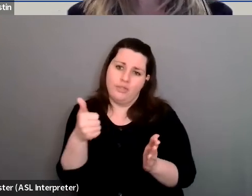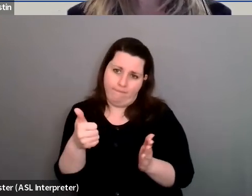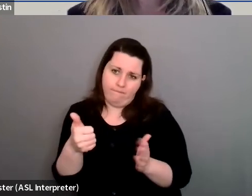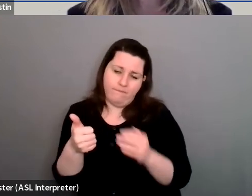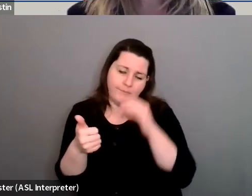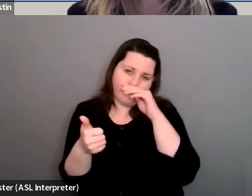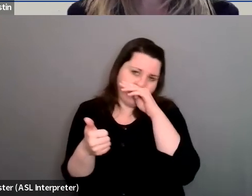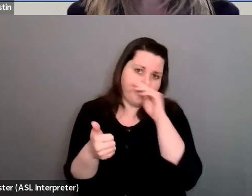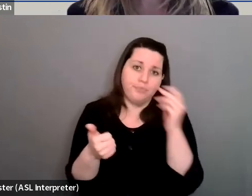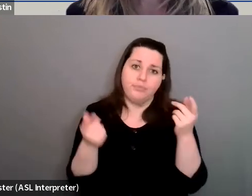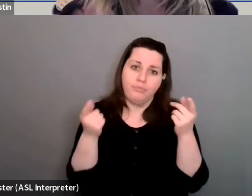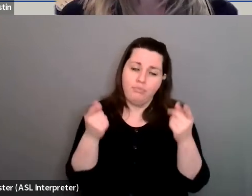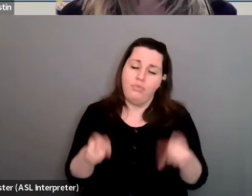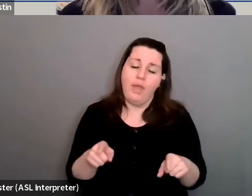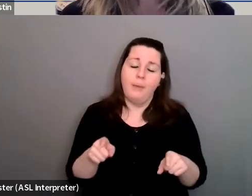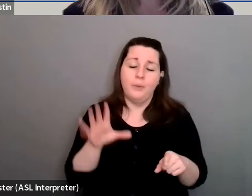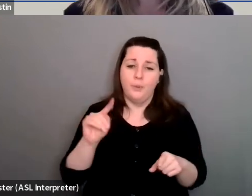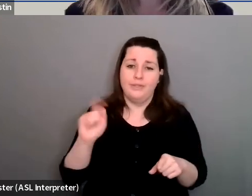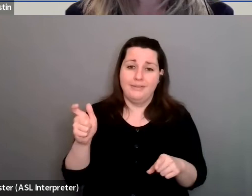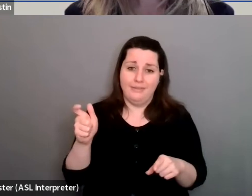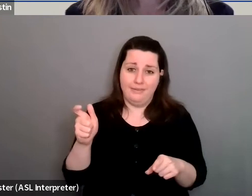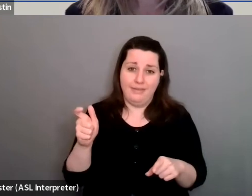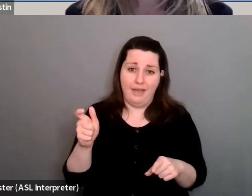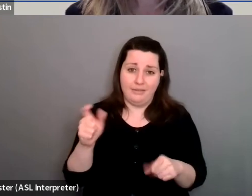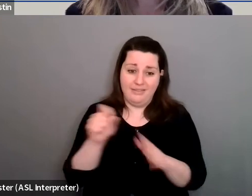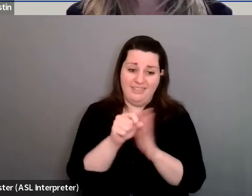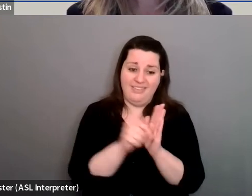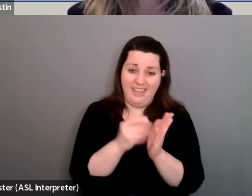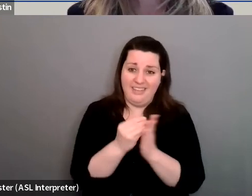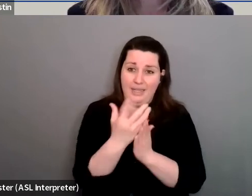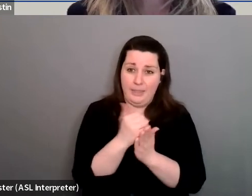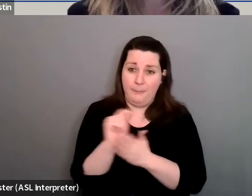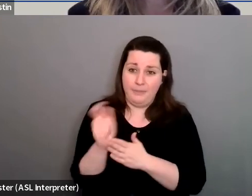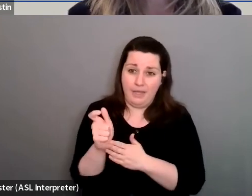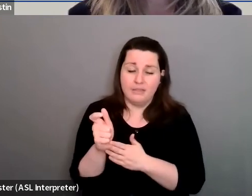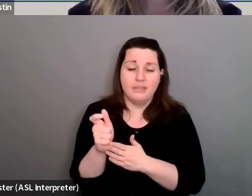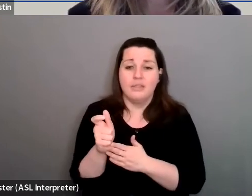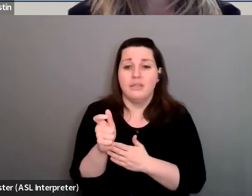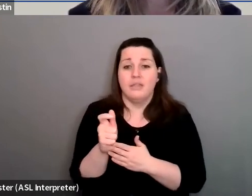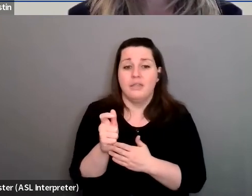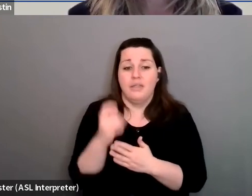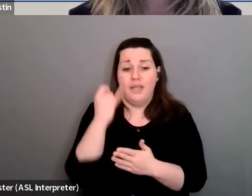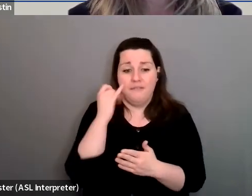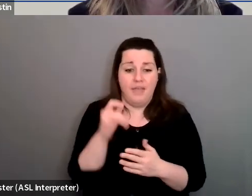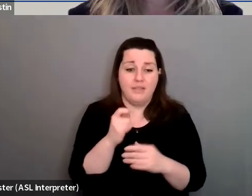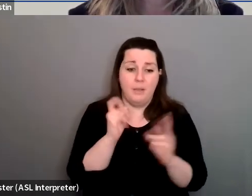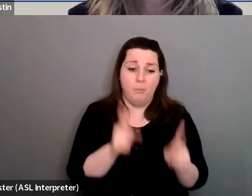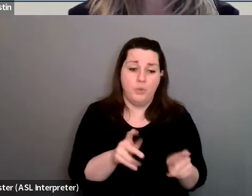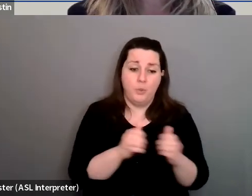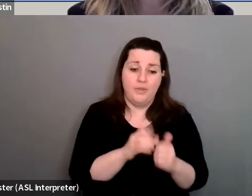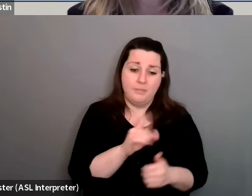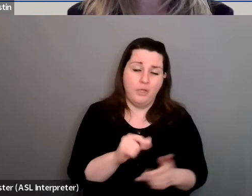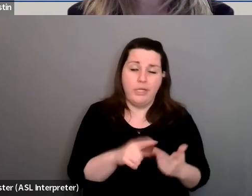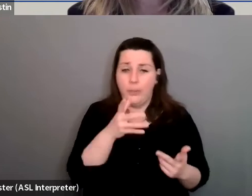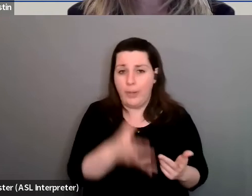And then when you're completing your state income tax, so whether that's the individual with the disability, grandma,